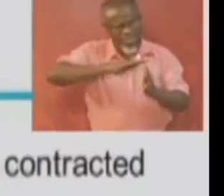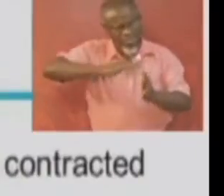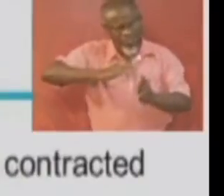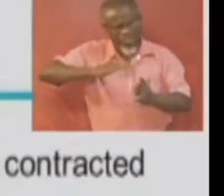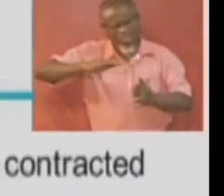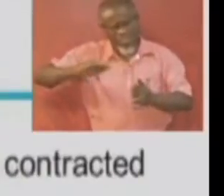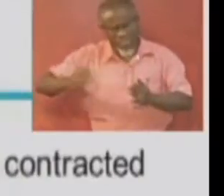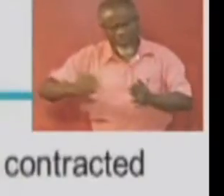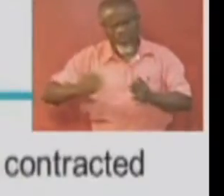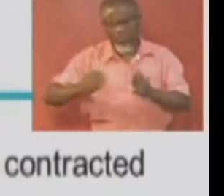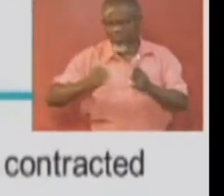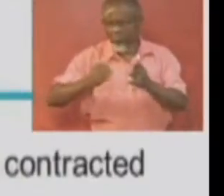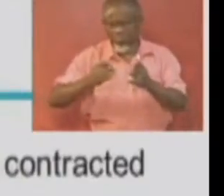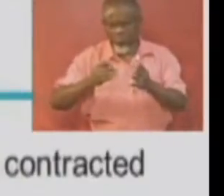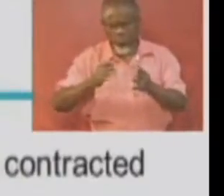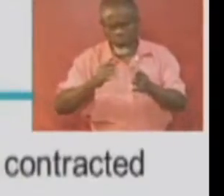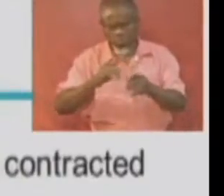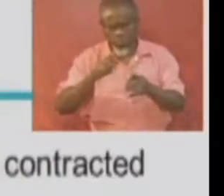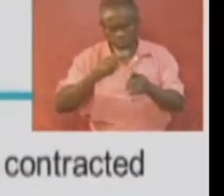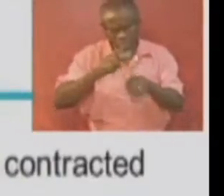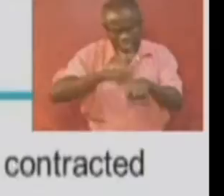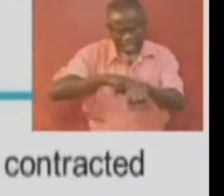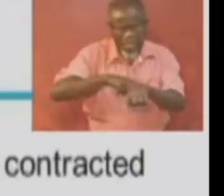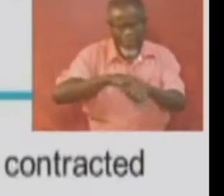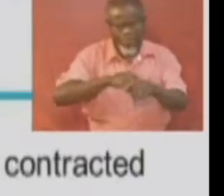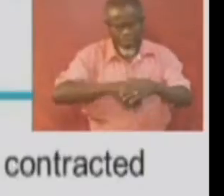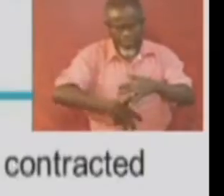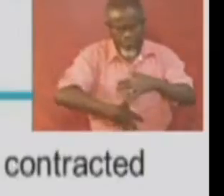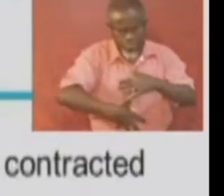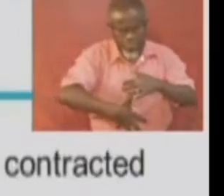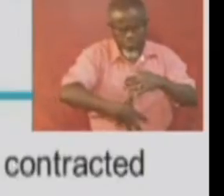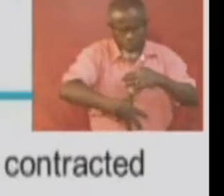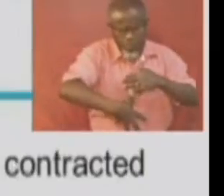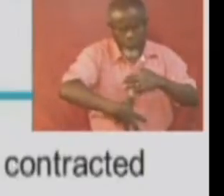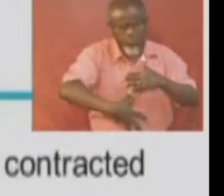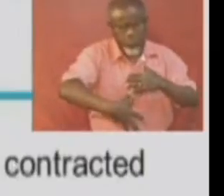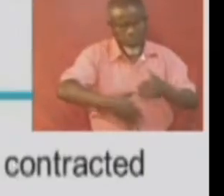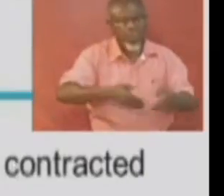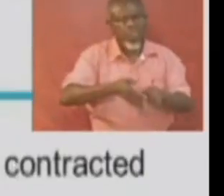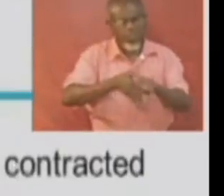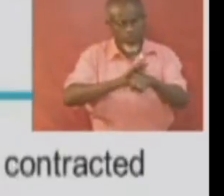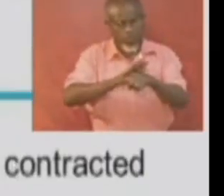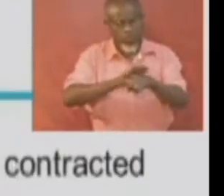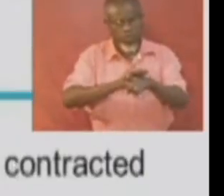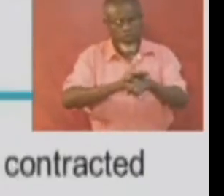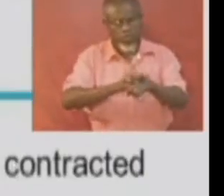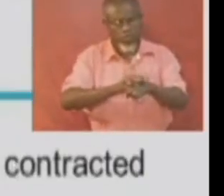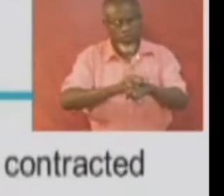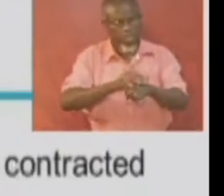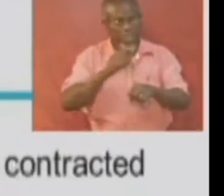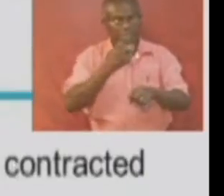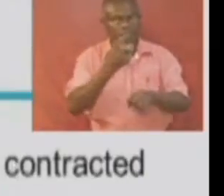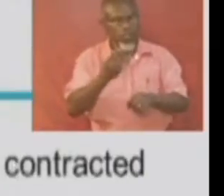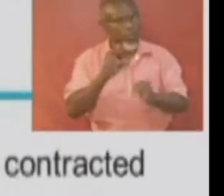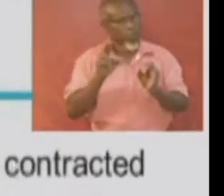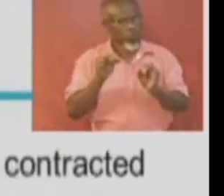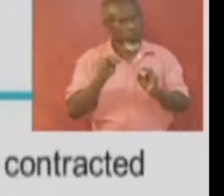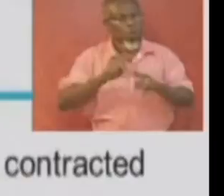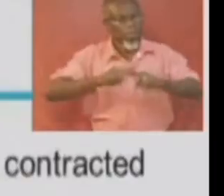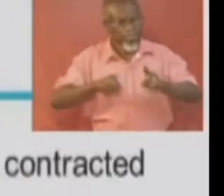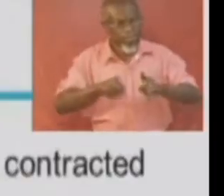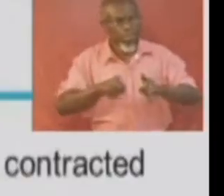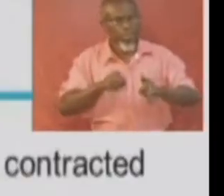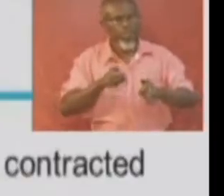can't go into their specific details, but what I'd like to report is that all mothers and their delivered infants have